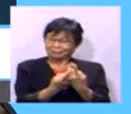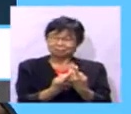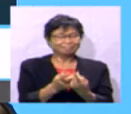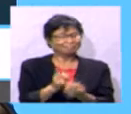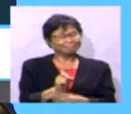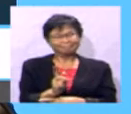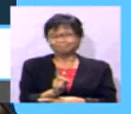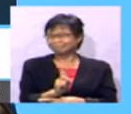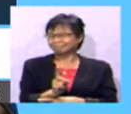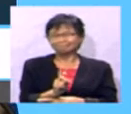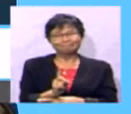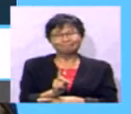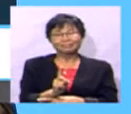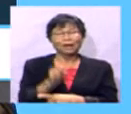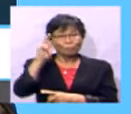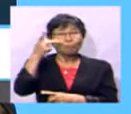not